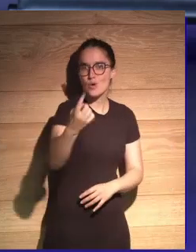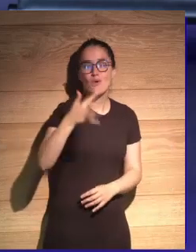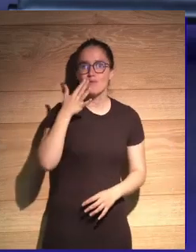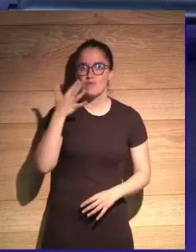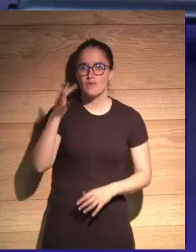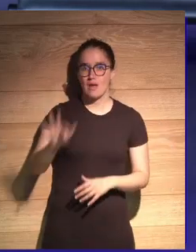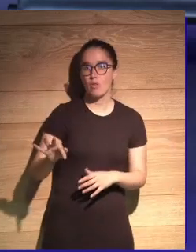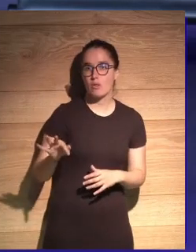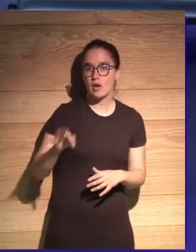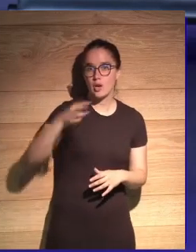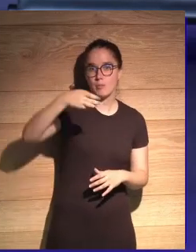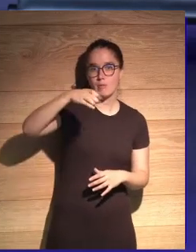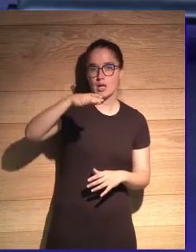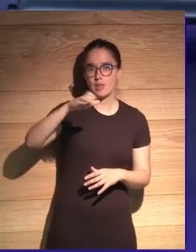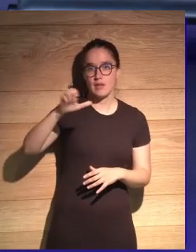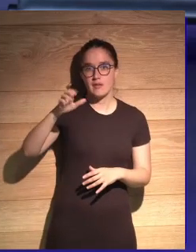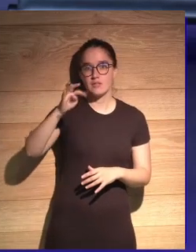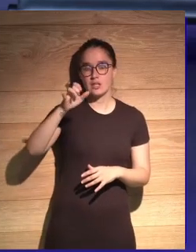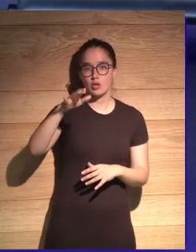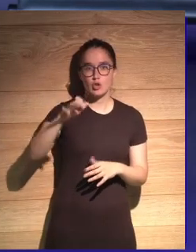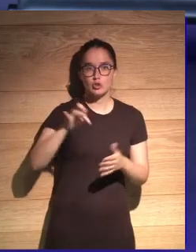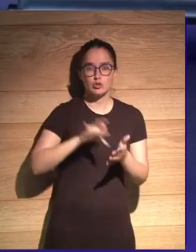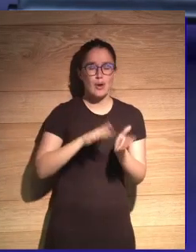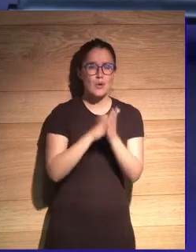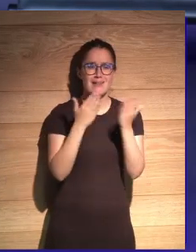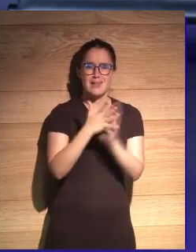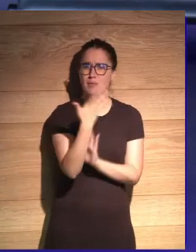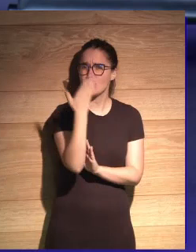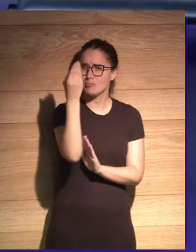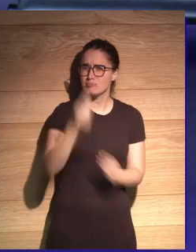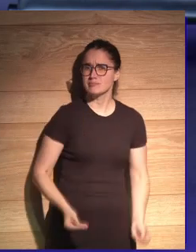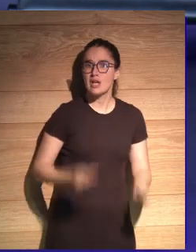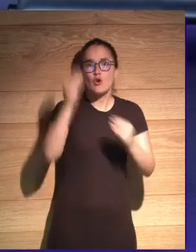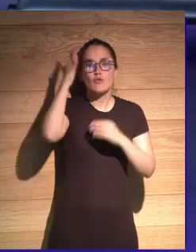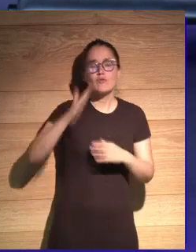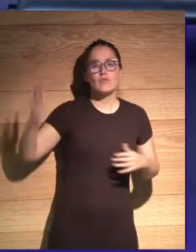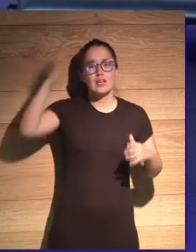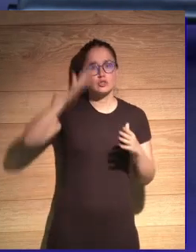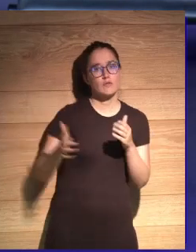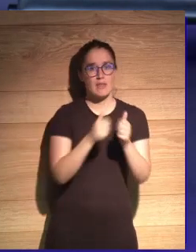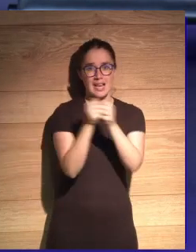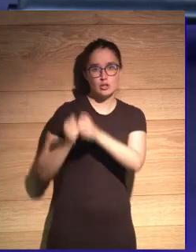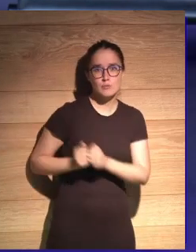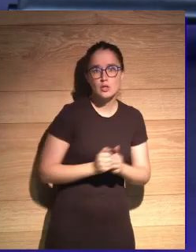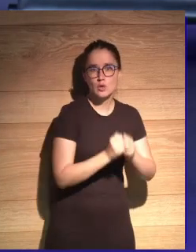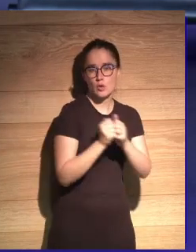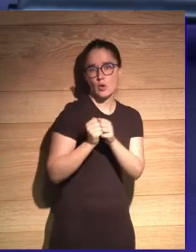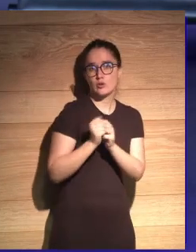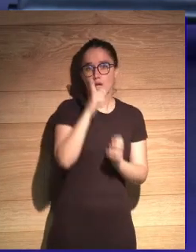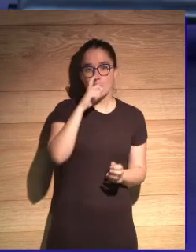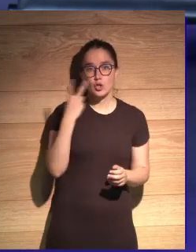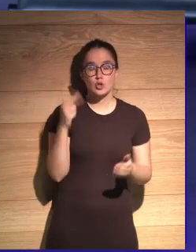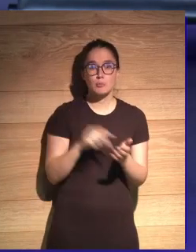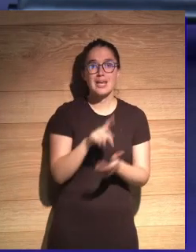in England, in Northern Europe. For example, in France, Mathieu Triclot has a very good book on